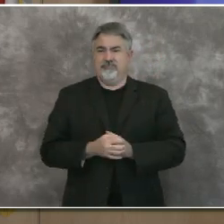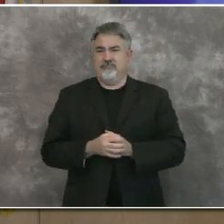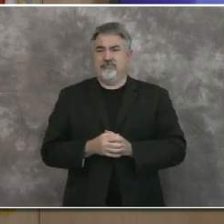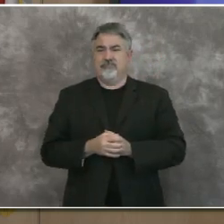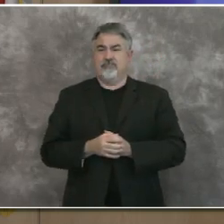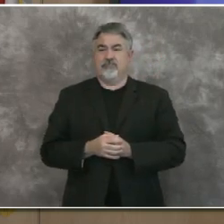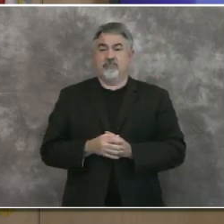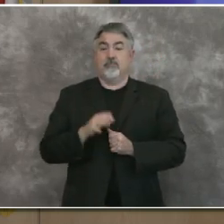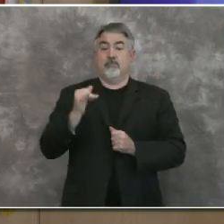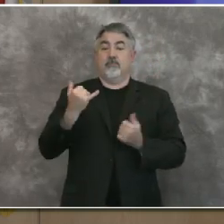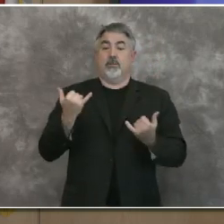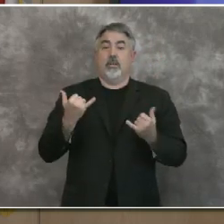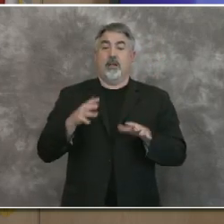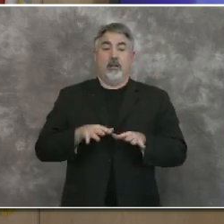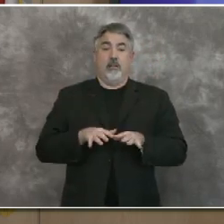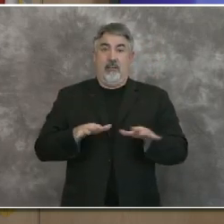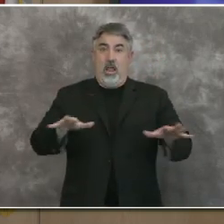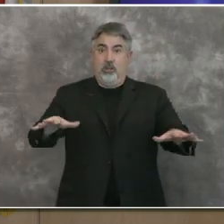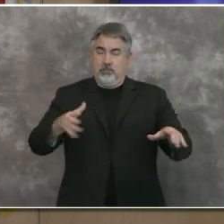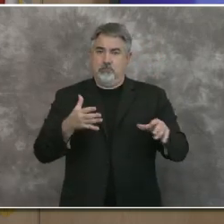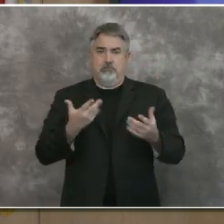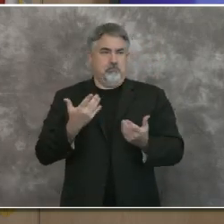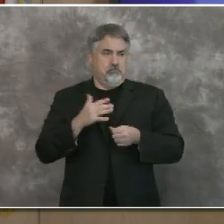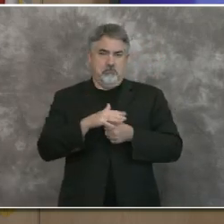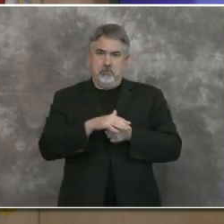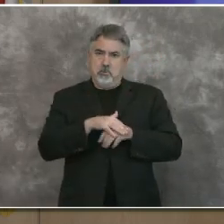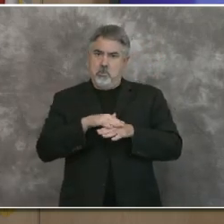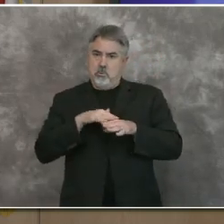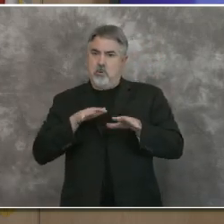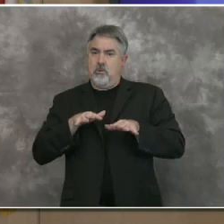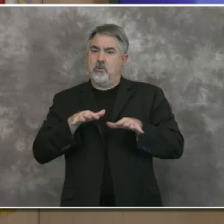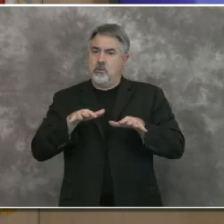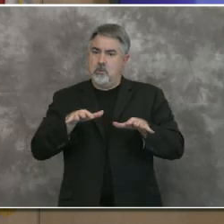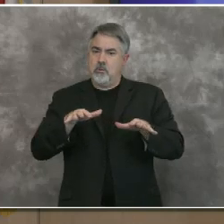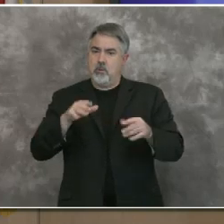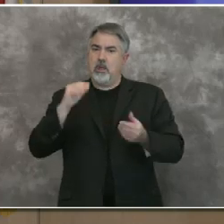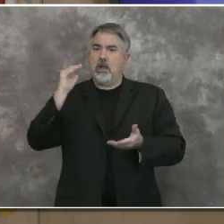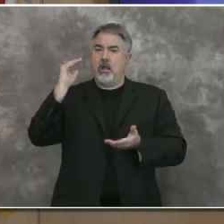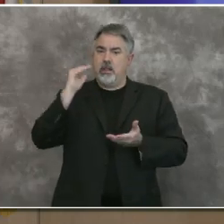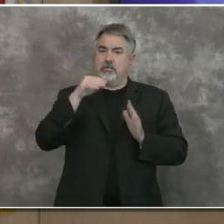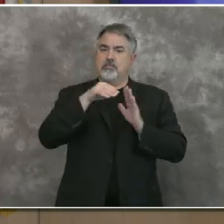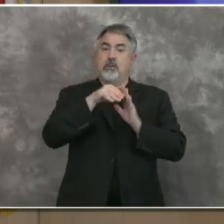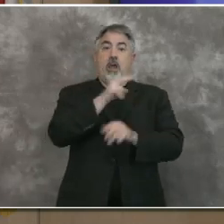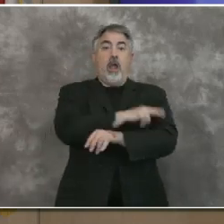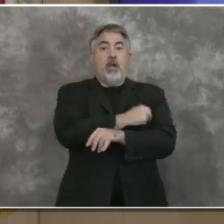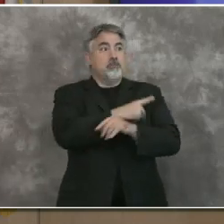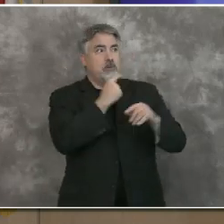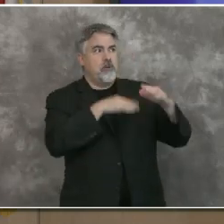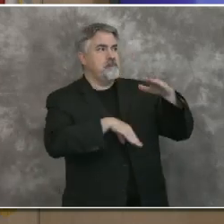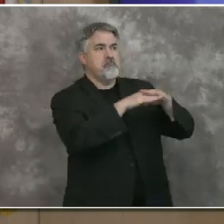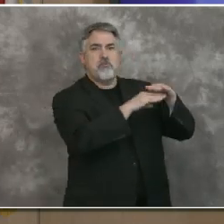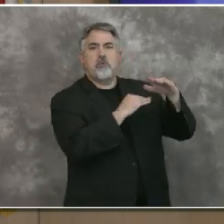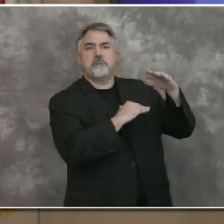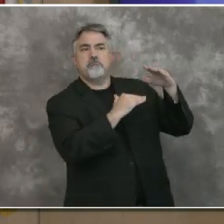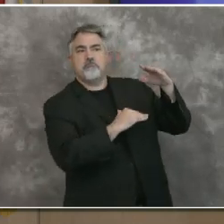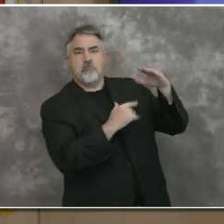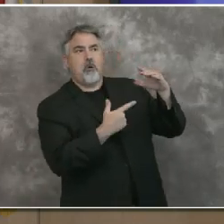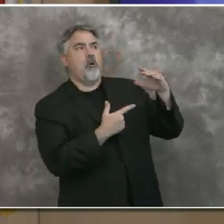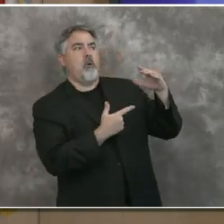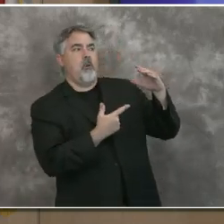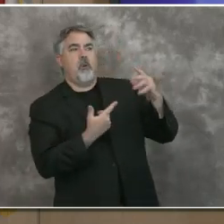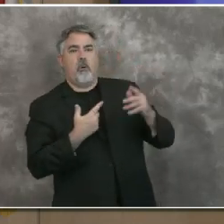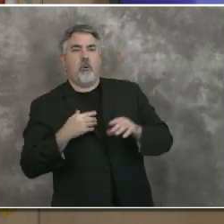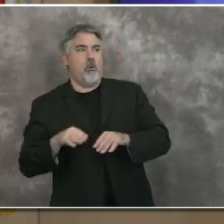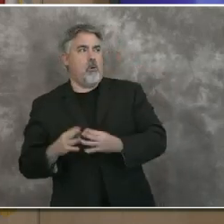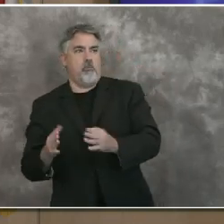virus and limiting impacts to our hospitals has allowed us to take another big step. That's